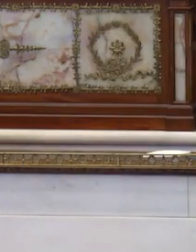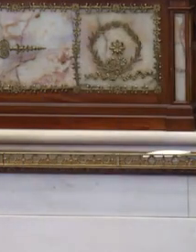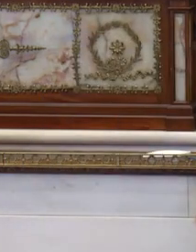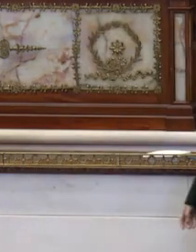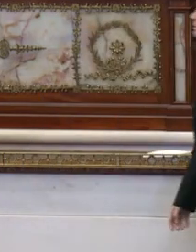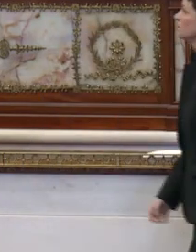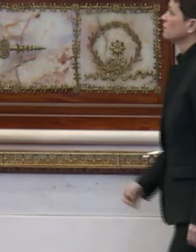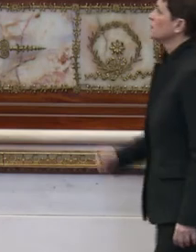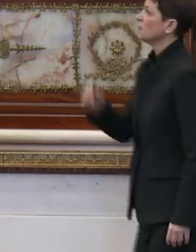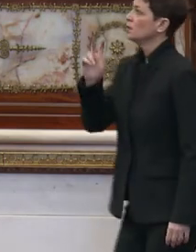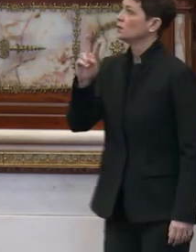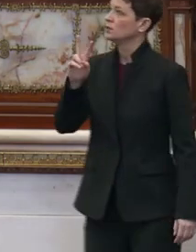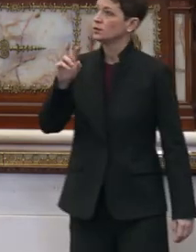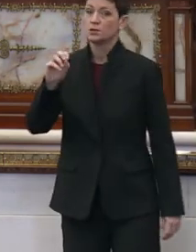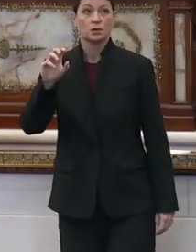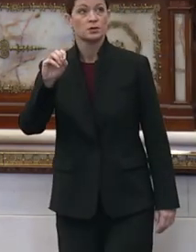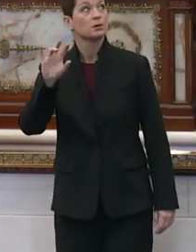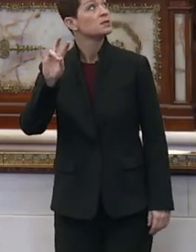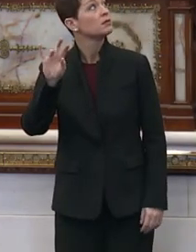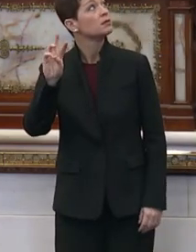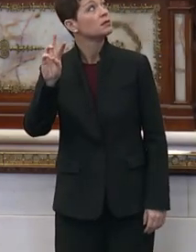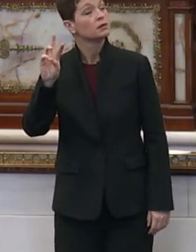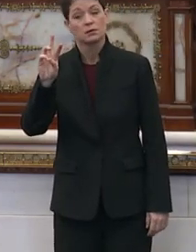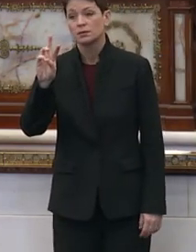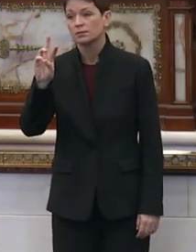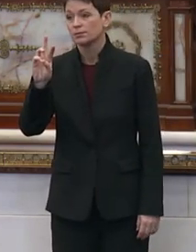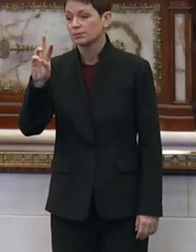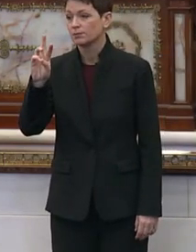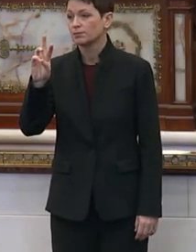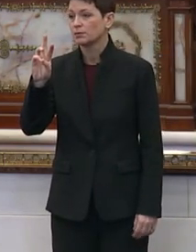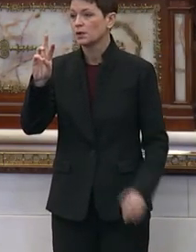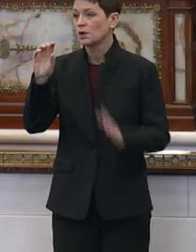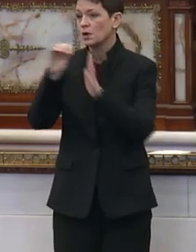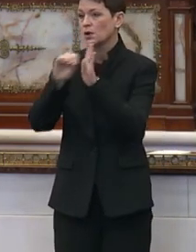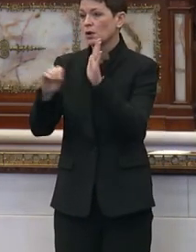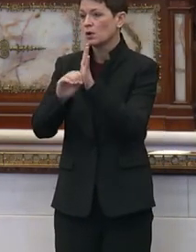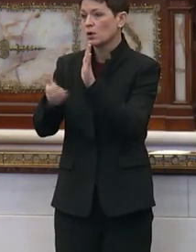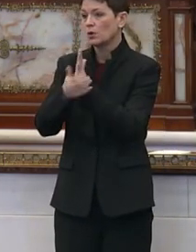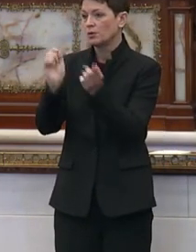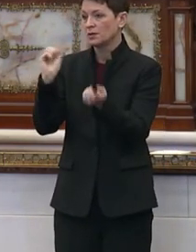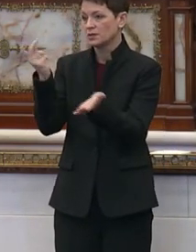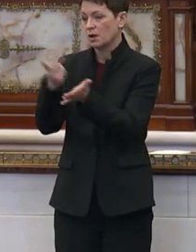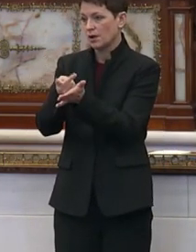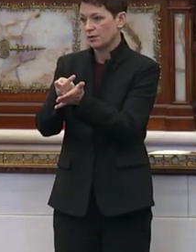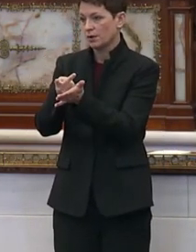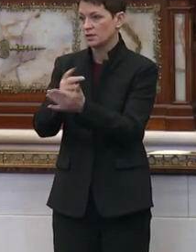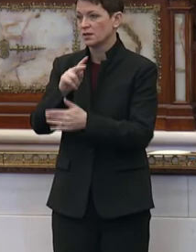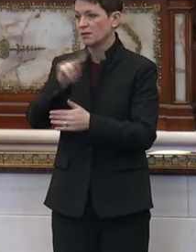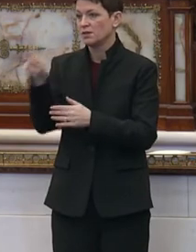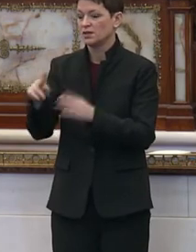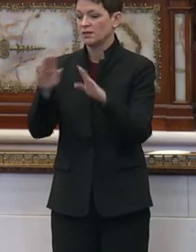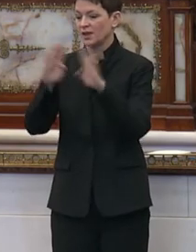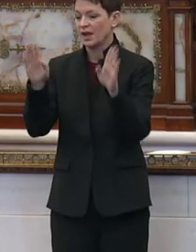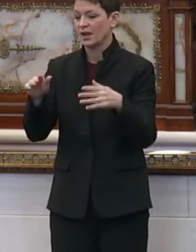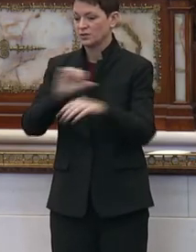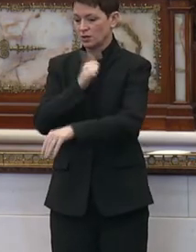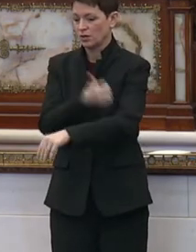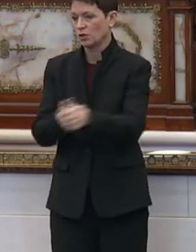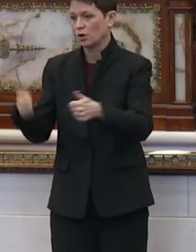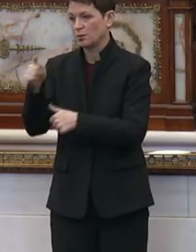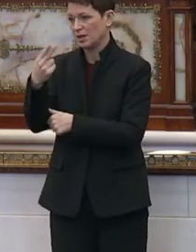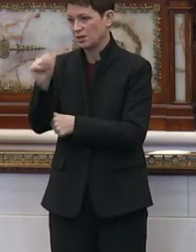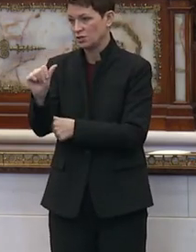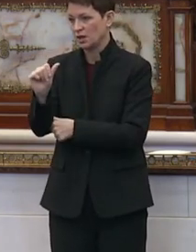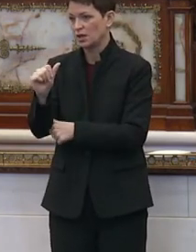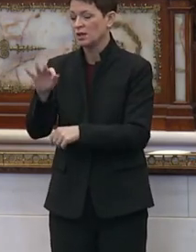number 220076. An ordinance authorizing the Philadelphia Housing Authority to